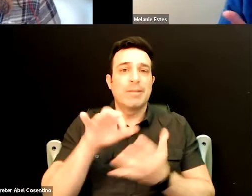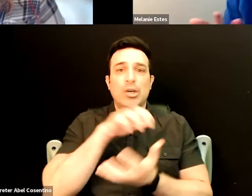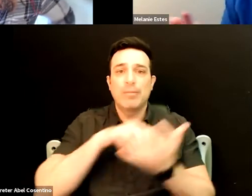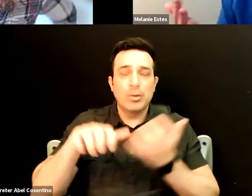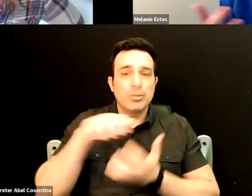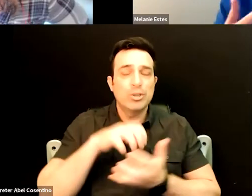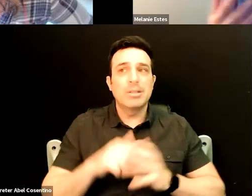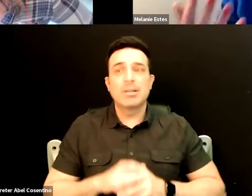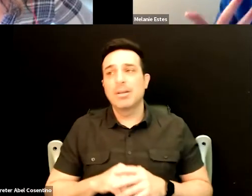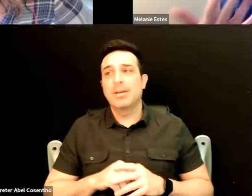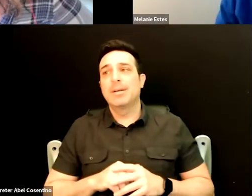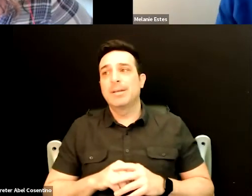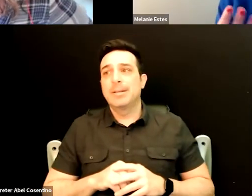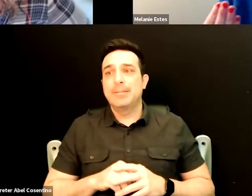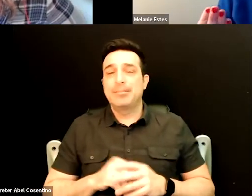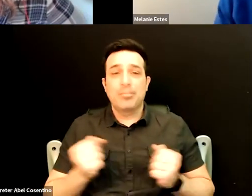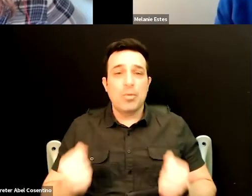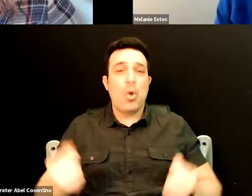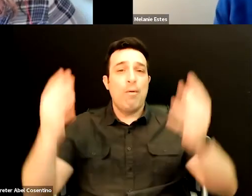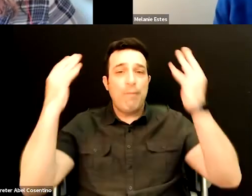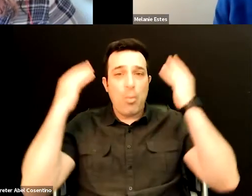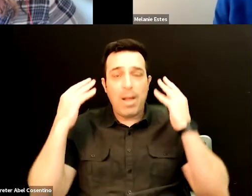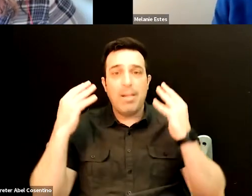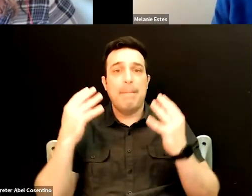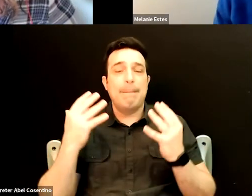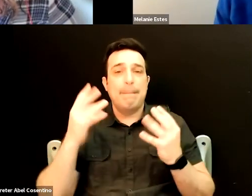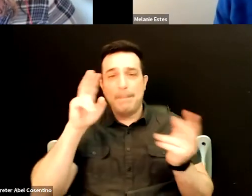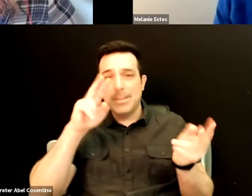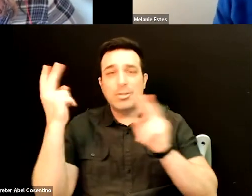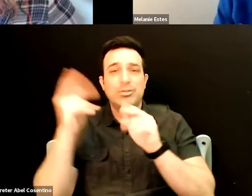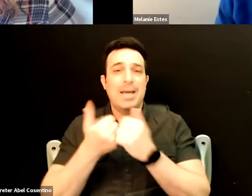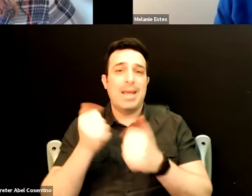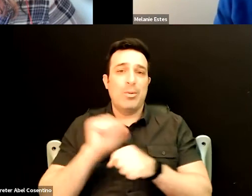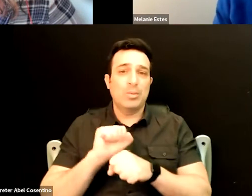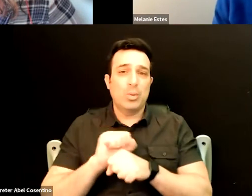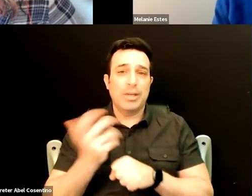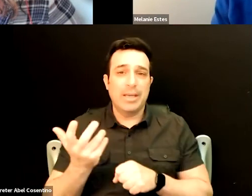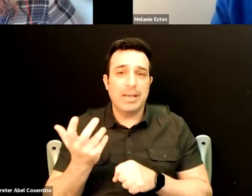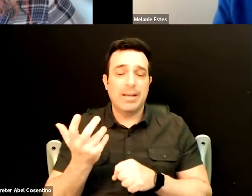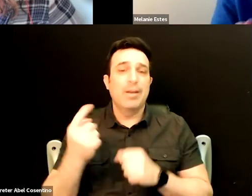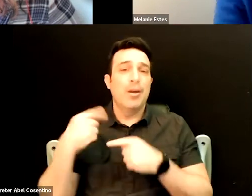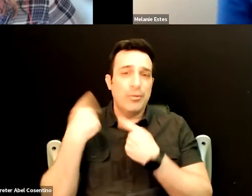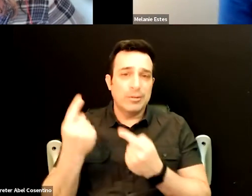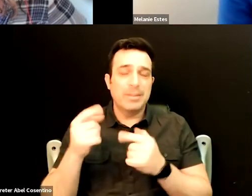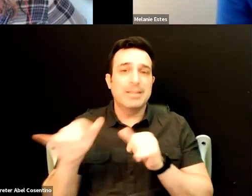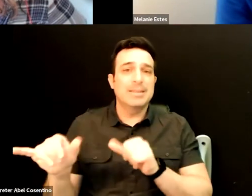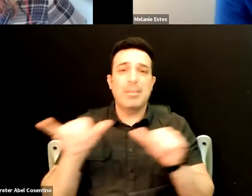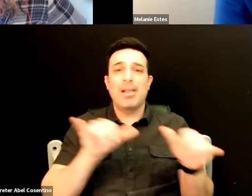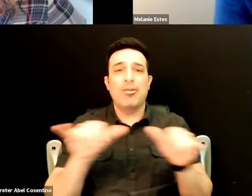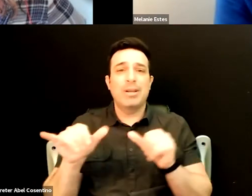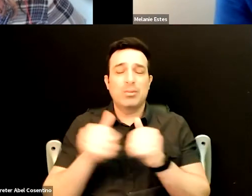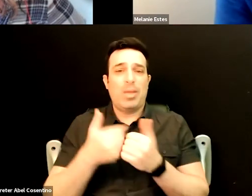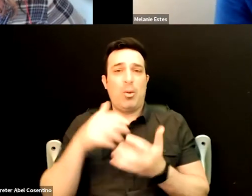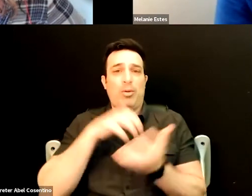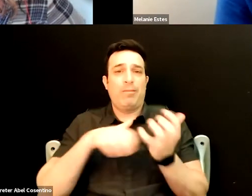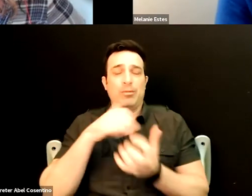and the overwhelm and misunderstanding of how this is all working. There's been similarities between that and how confused I felt